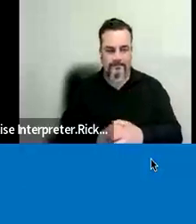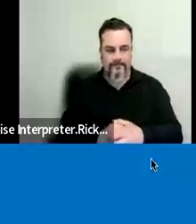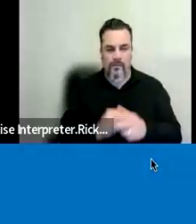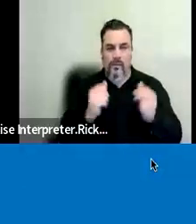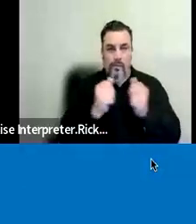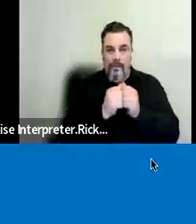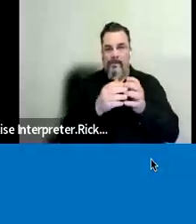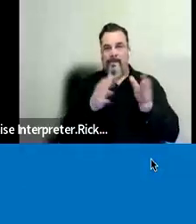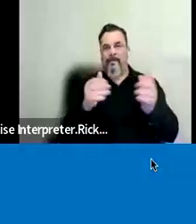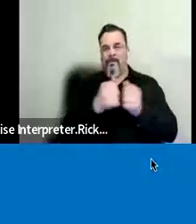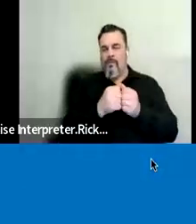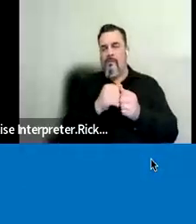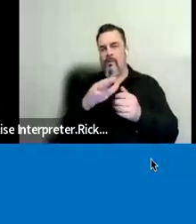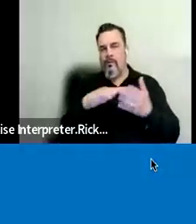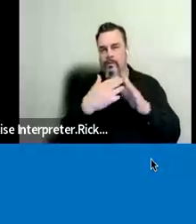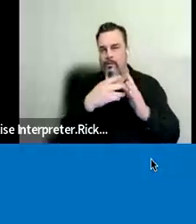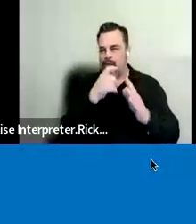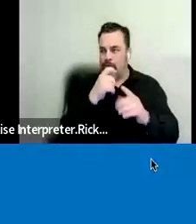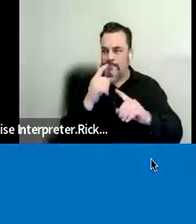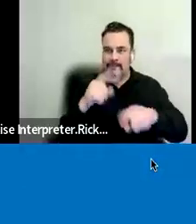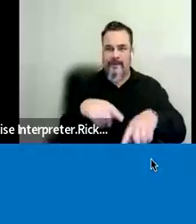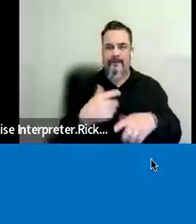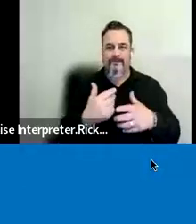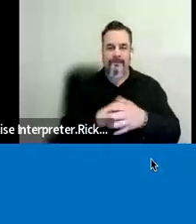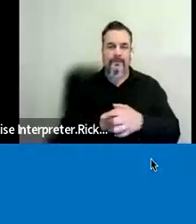the public, with your community who's attending,